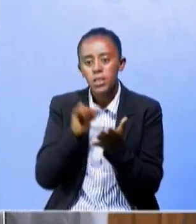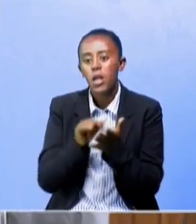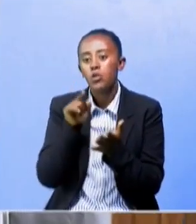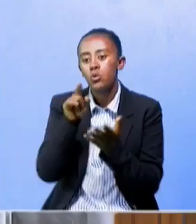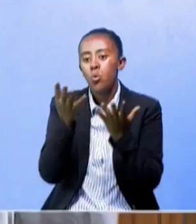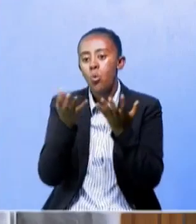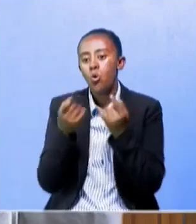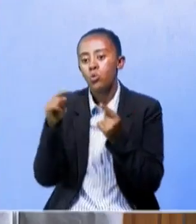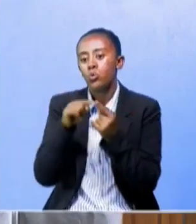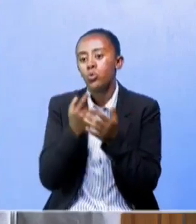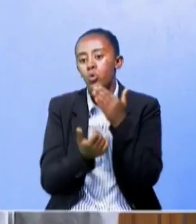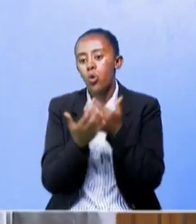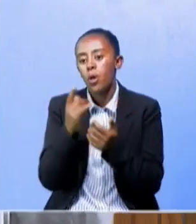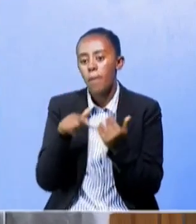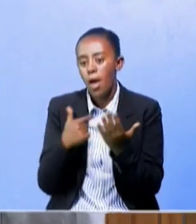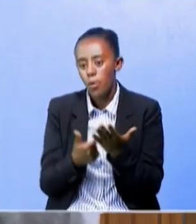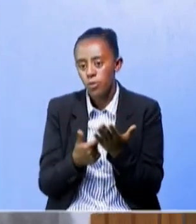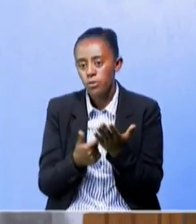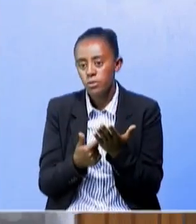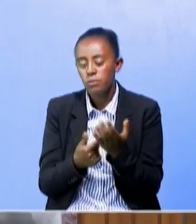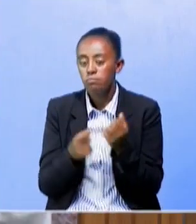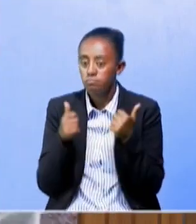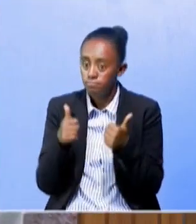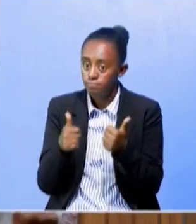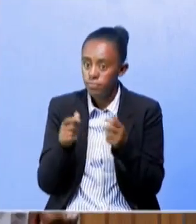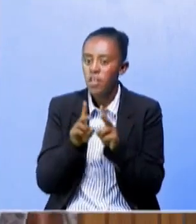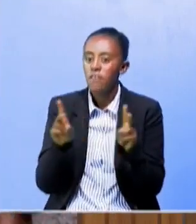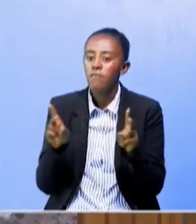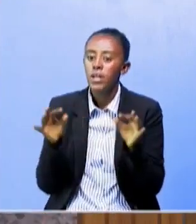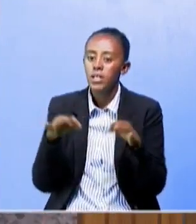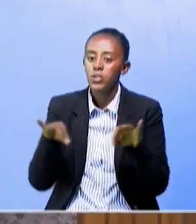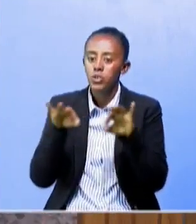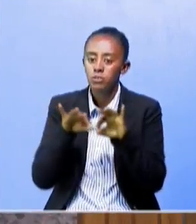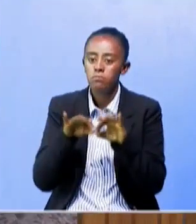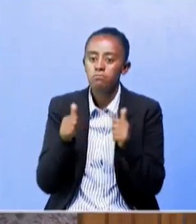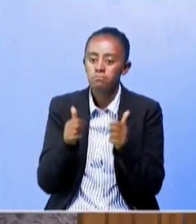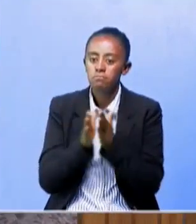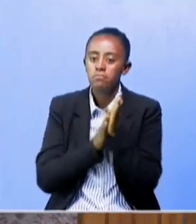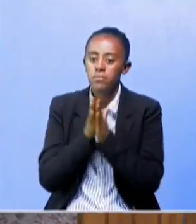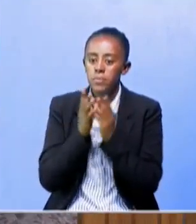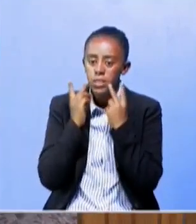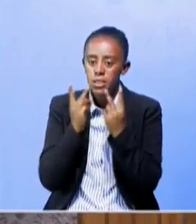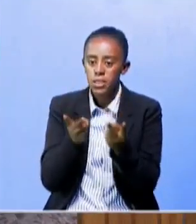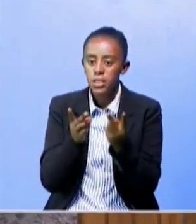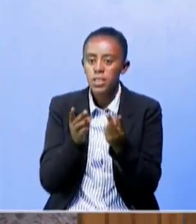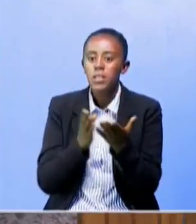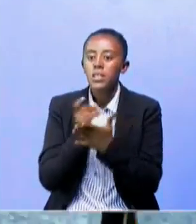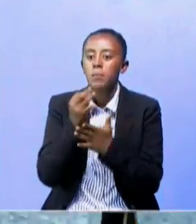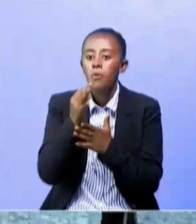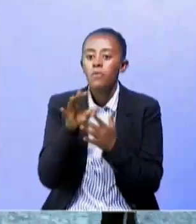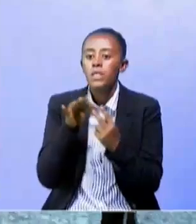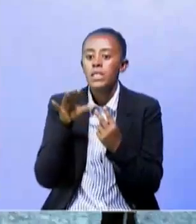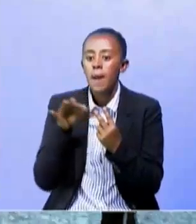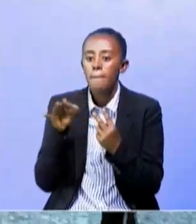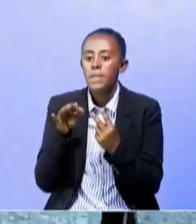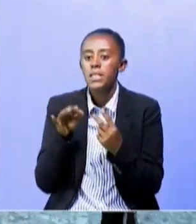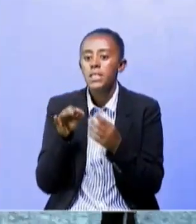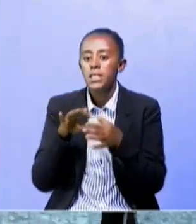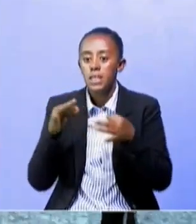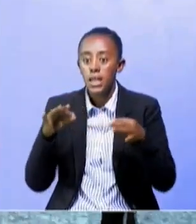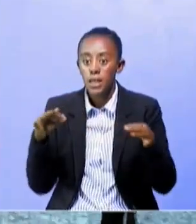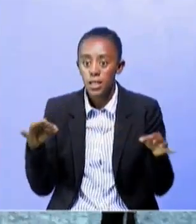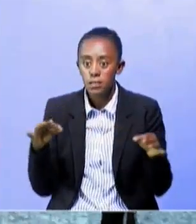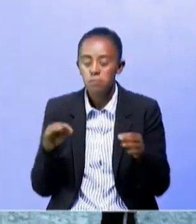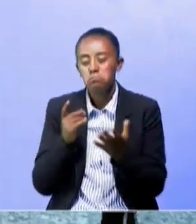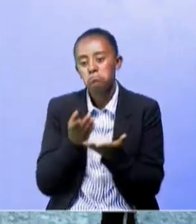about. Have you get me? Very interesting one. Let's go and see some of the sample sentences. Before that,